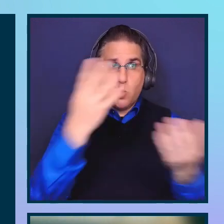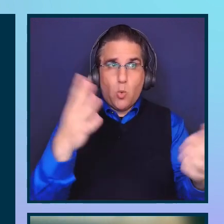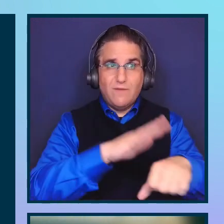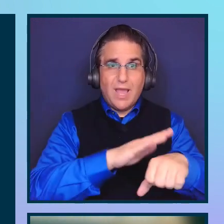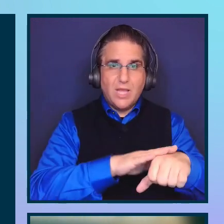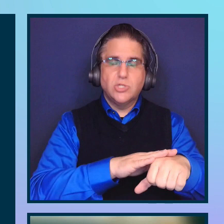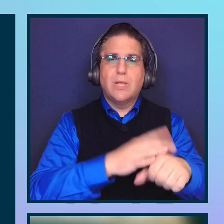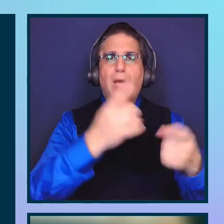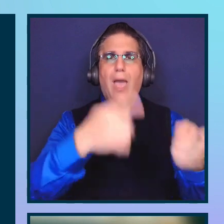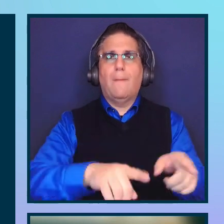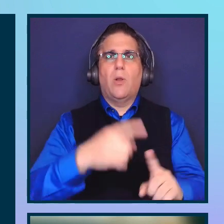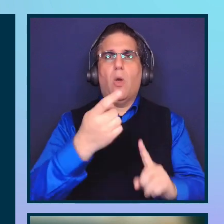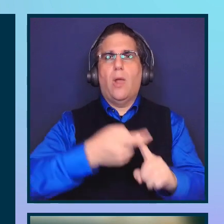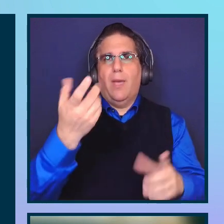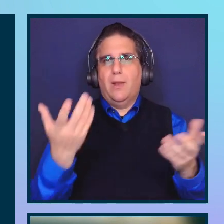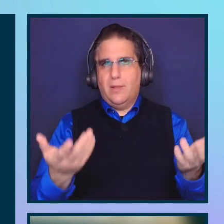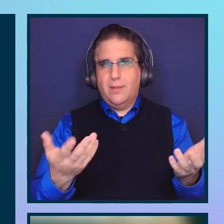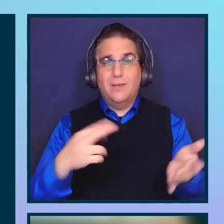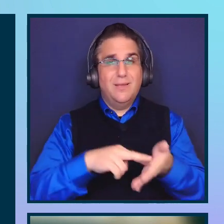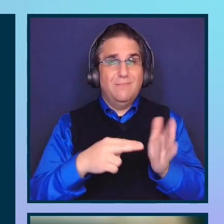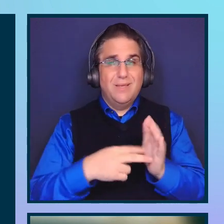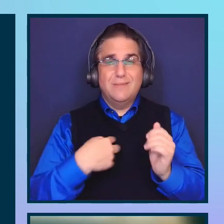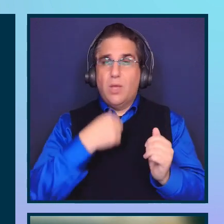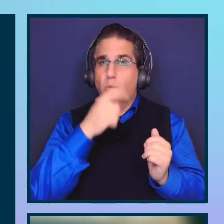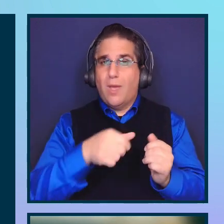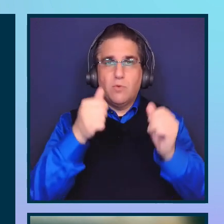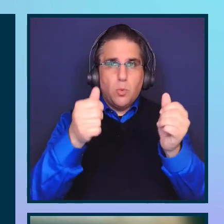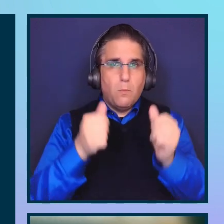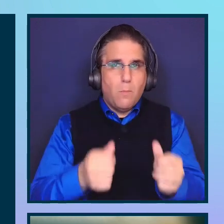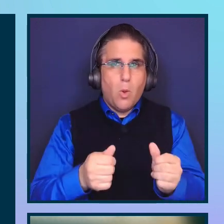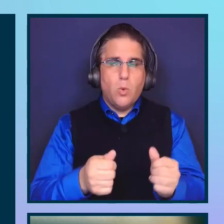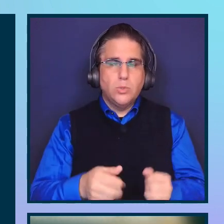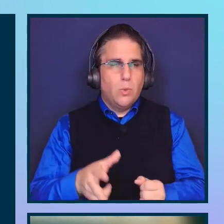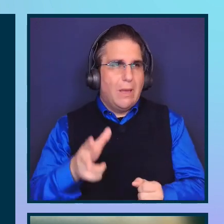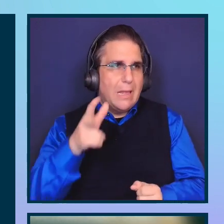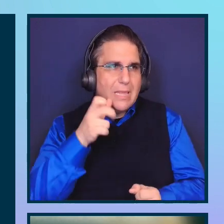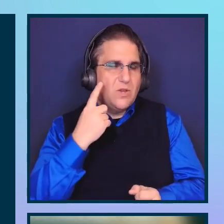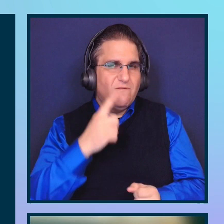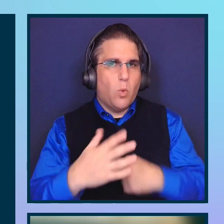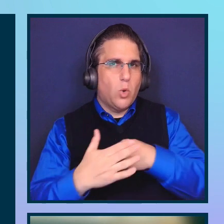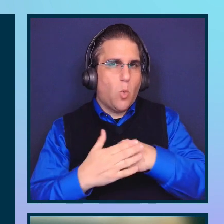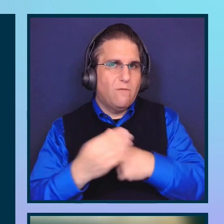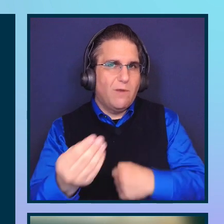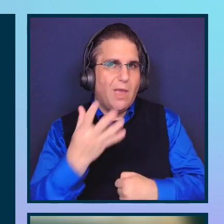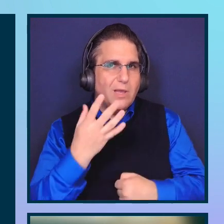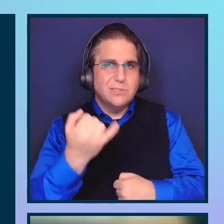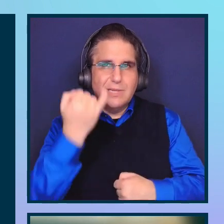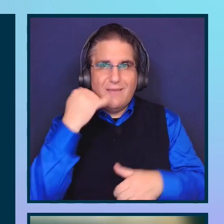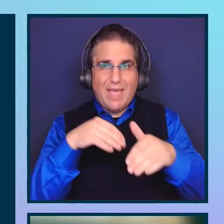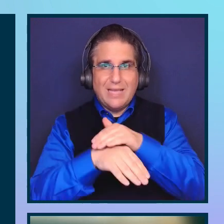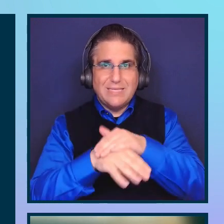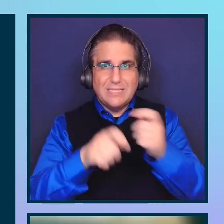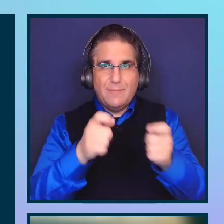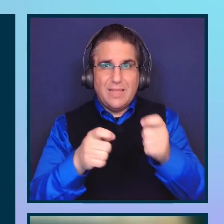means that you don't need to do any of the posting or listening for notifications if an accessibility setting on the device is